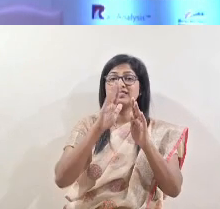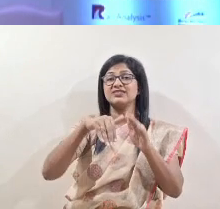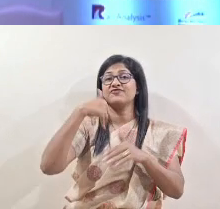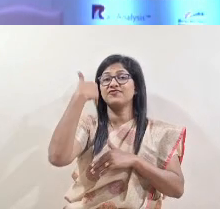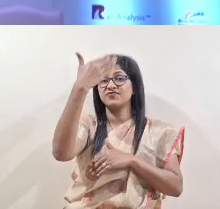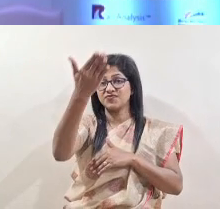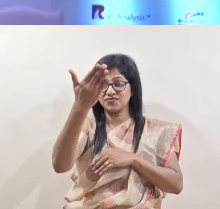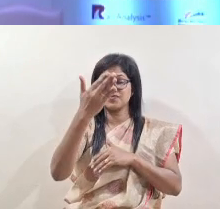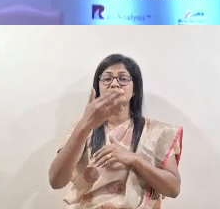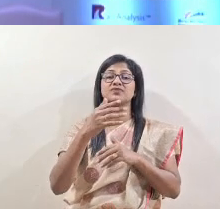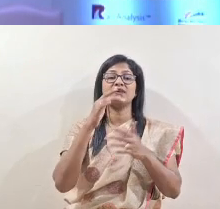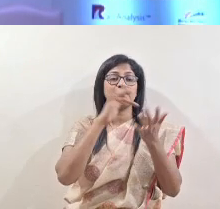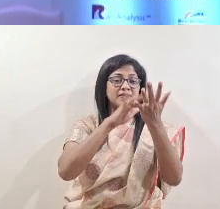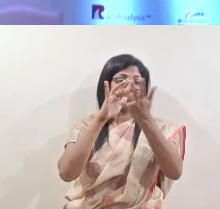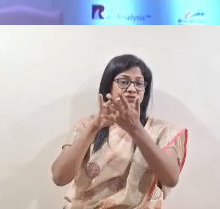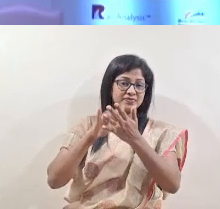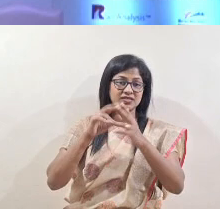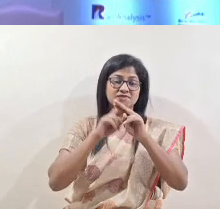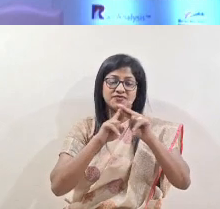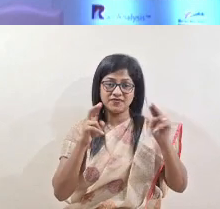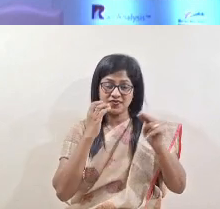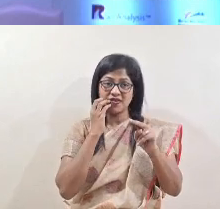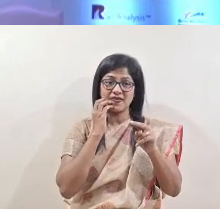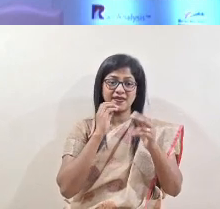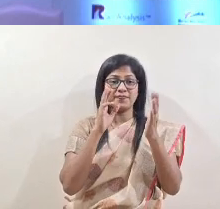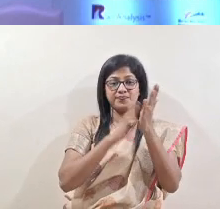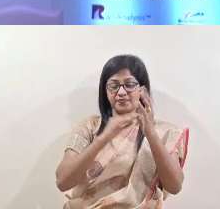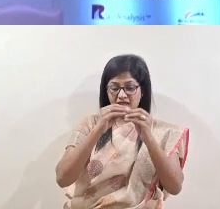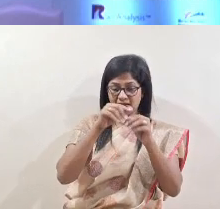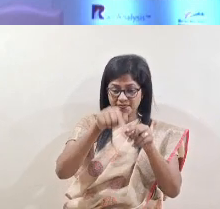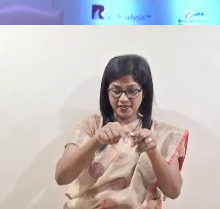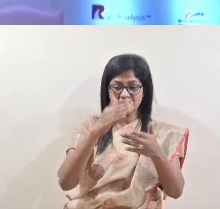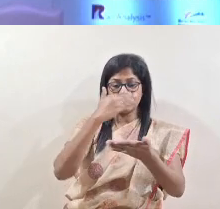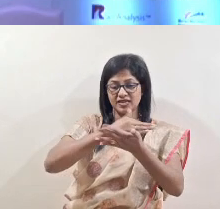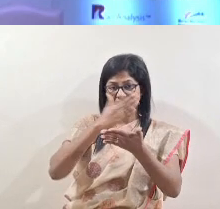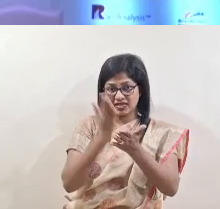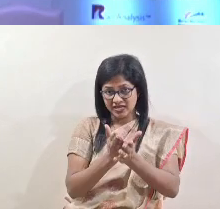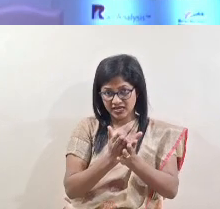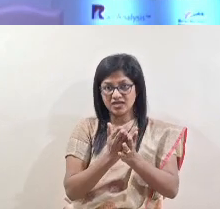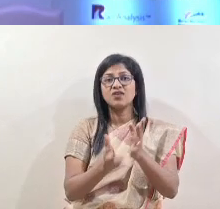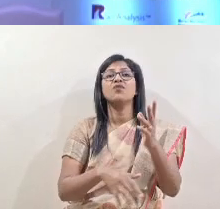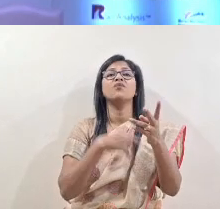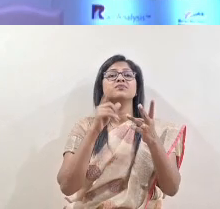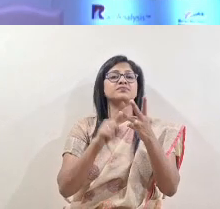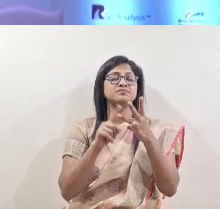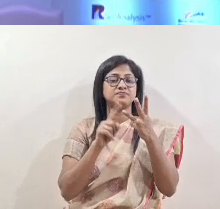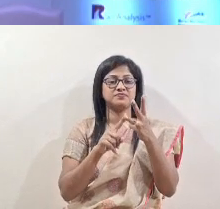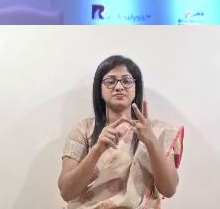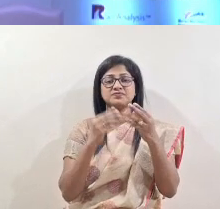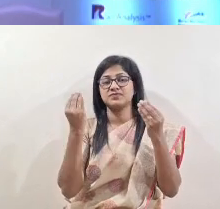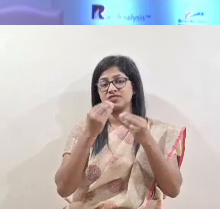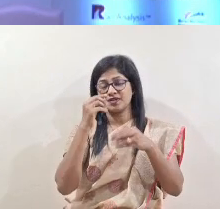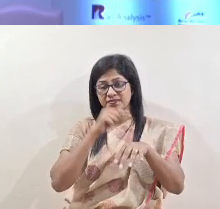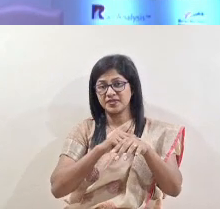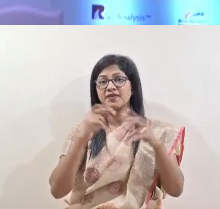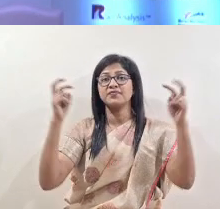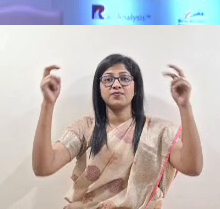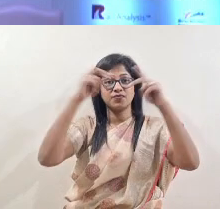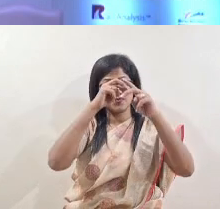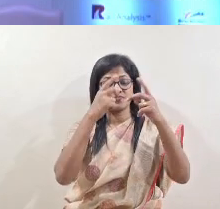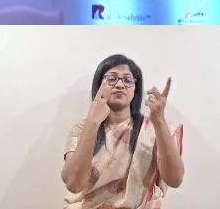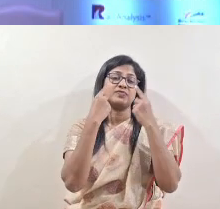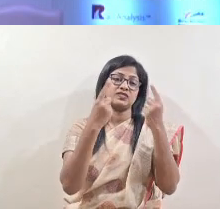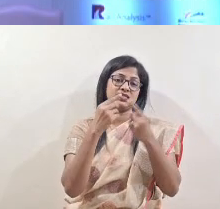the locations of the road, like we can take mid blocks, we can take intersections, we can take even sometimes footway bridges